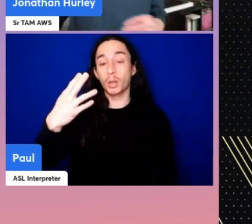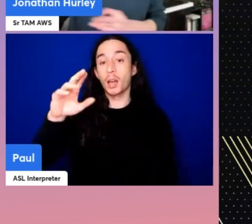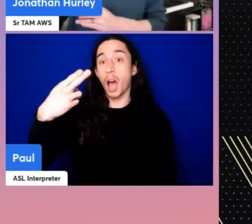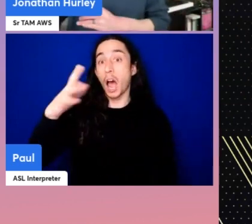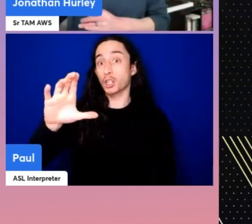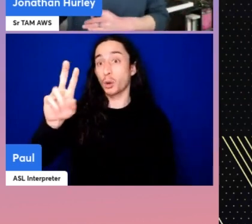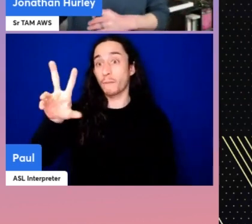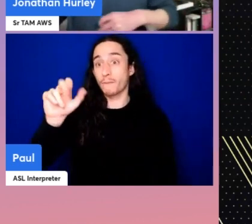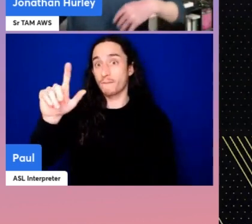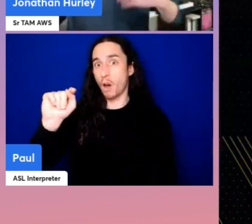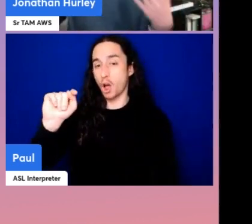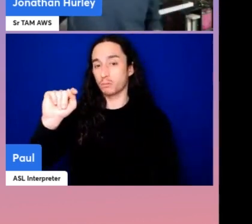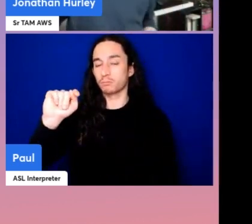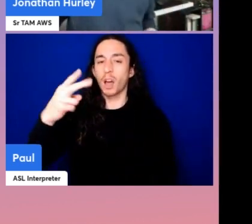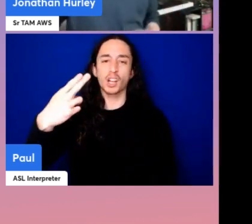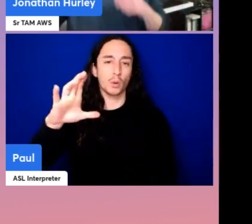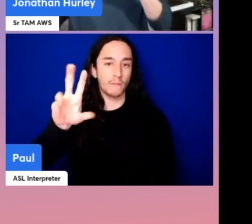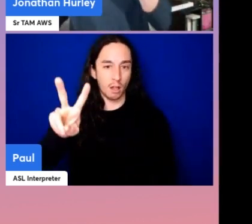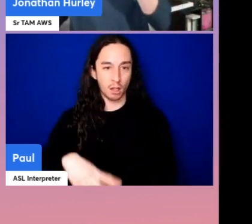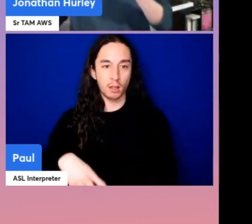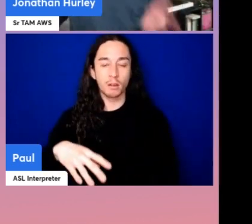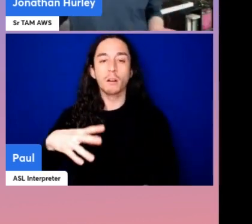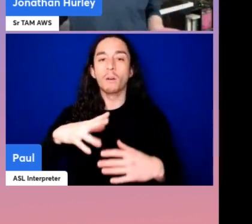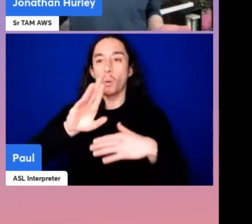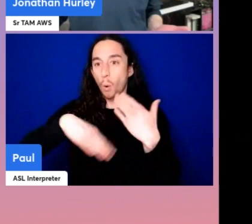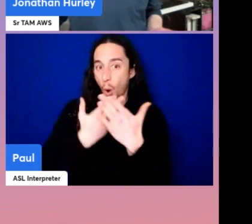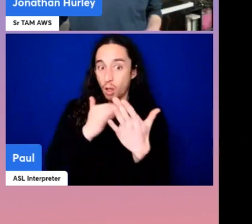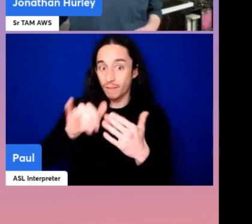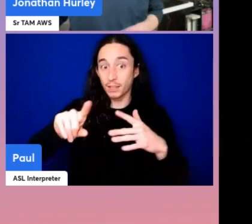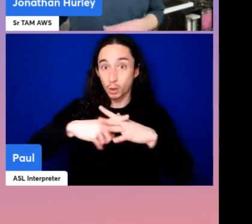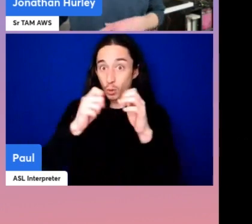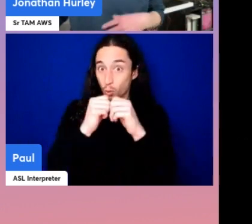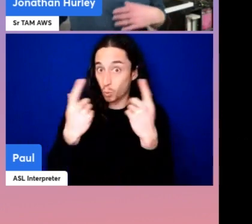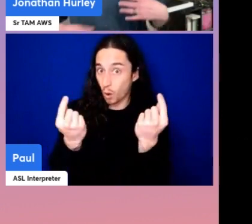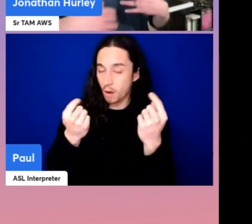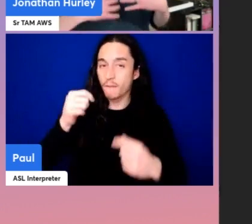this whole thing work. And all of that begins with a Vault server.